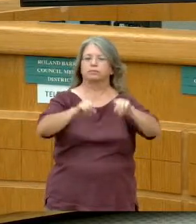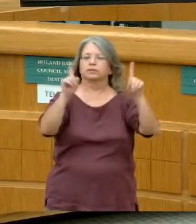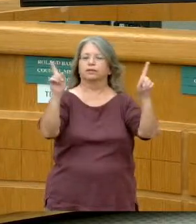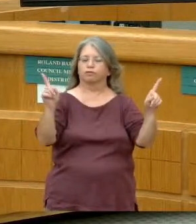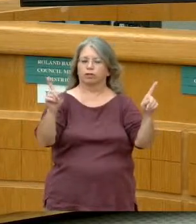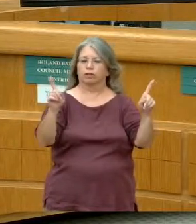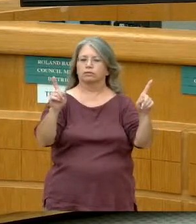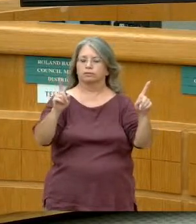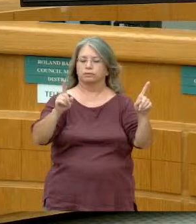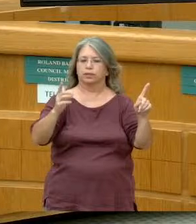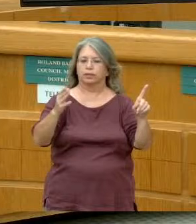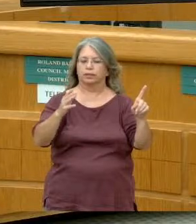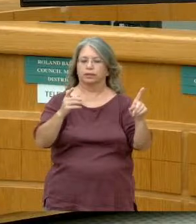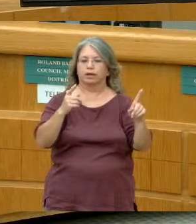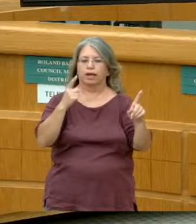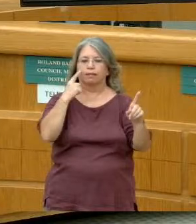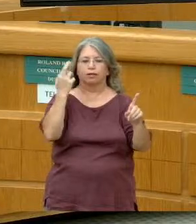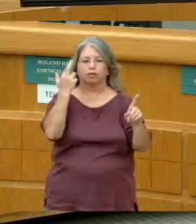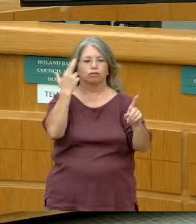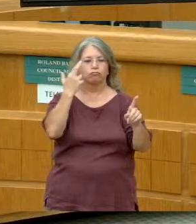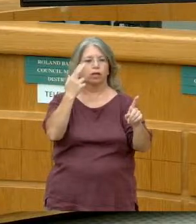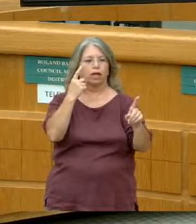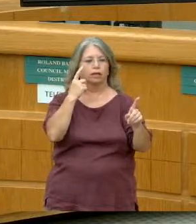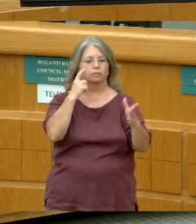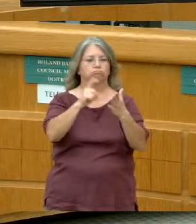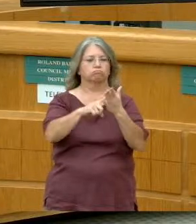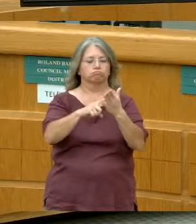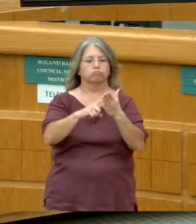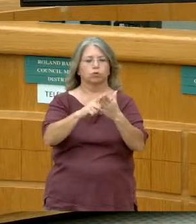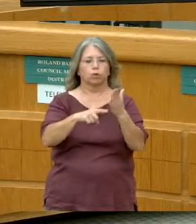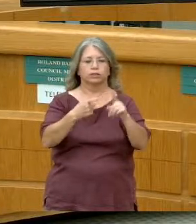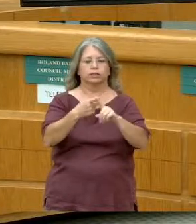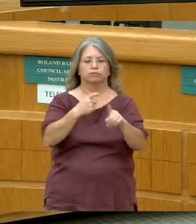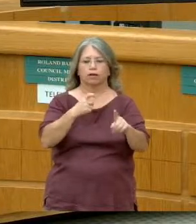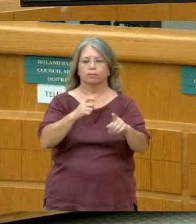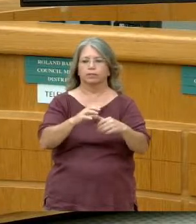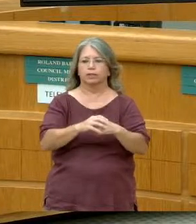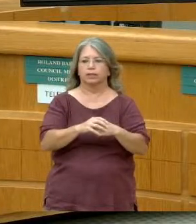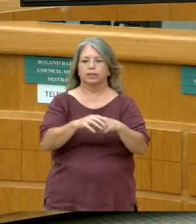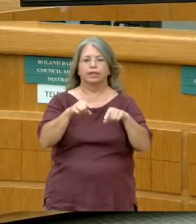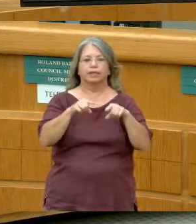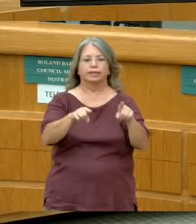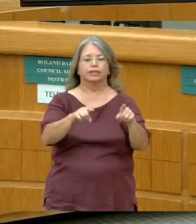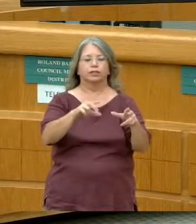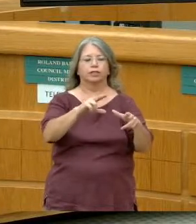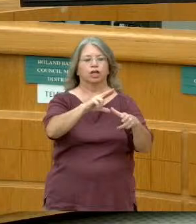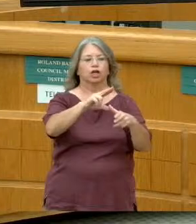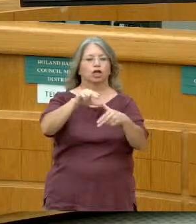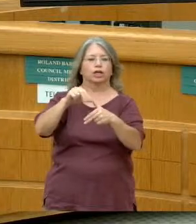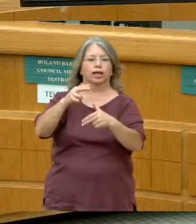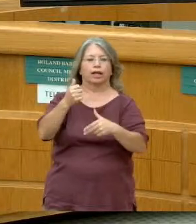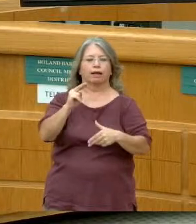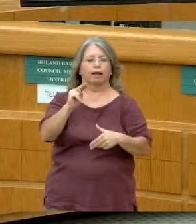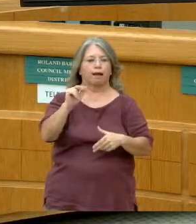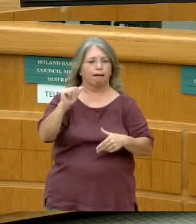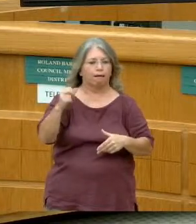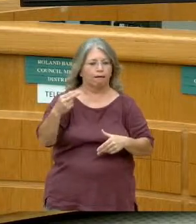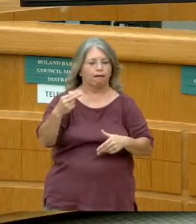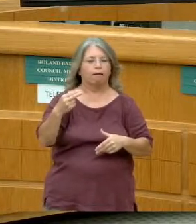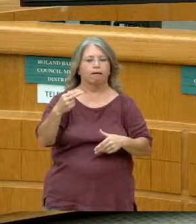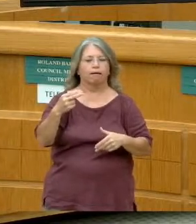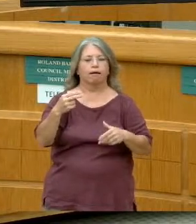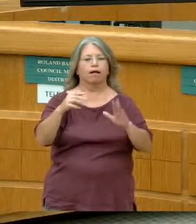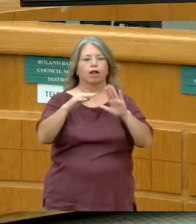can identify what that's from. During Hurricane Hana, there was a very low